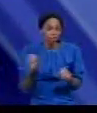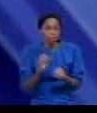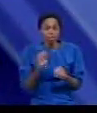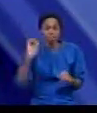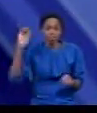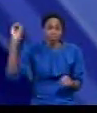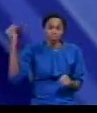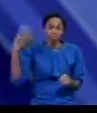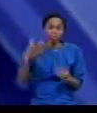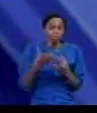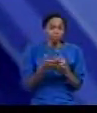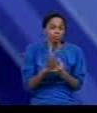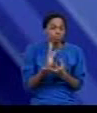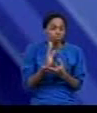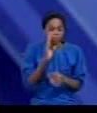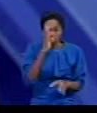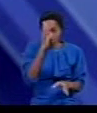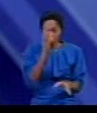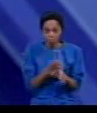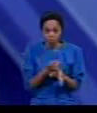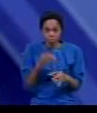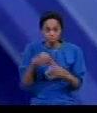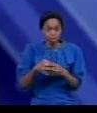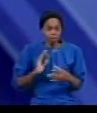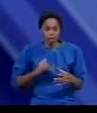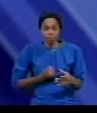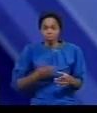in our Lord Jesus Christ.